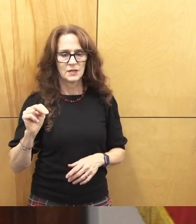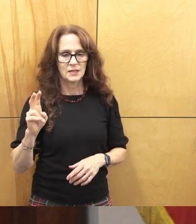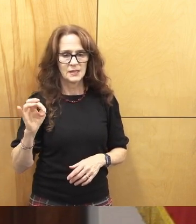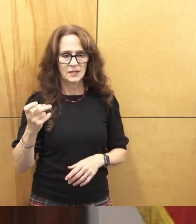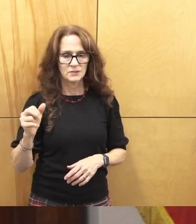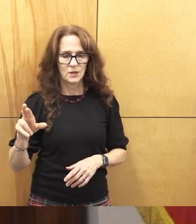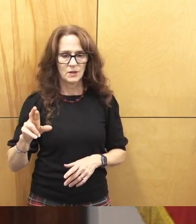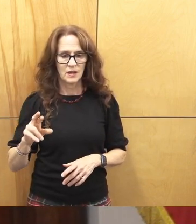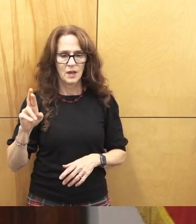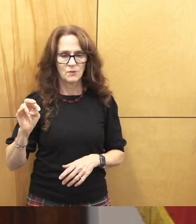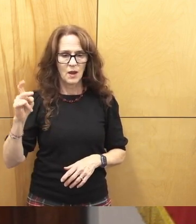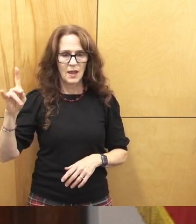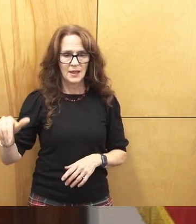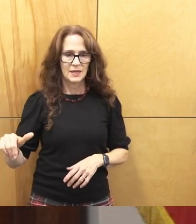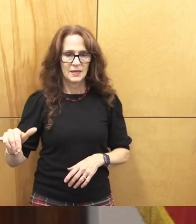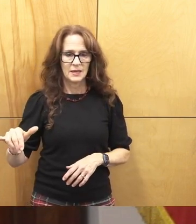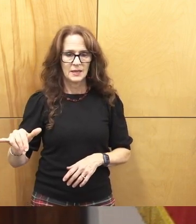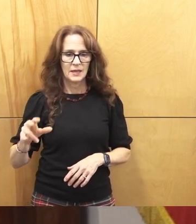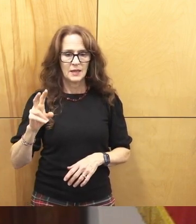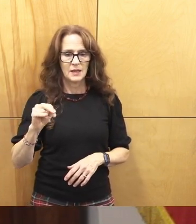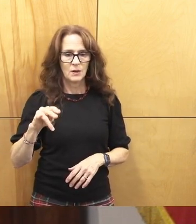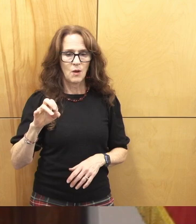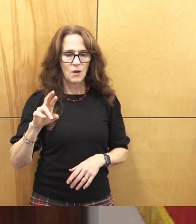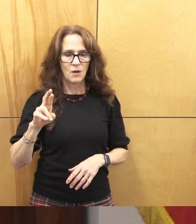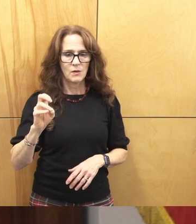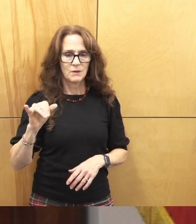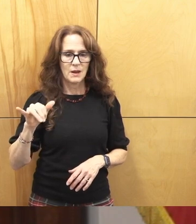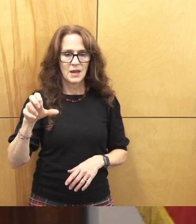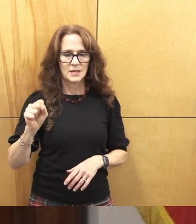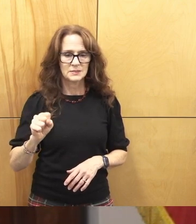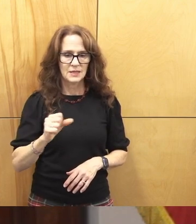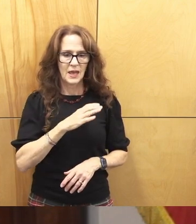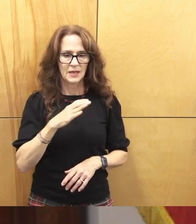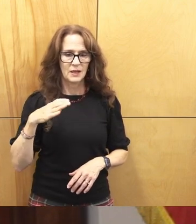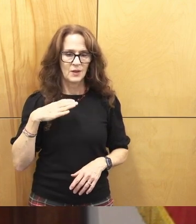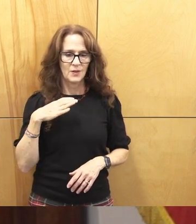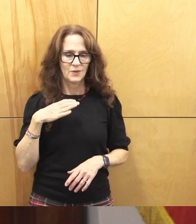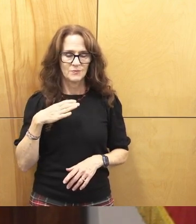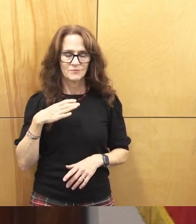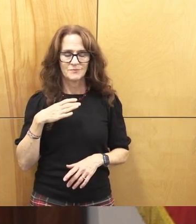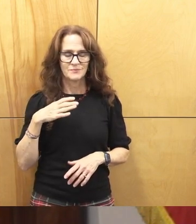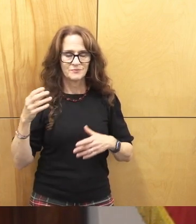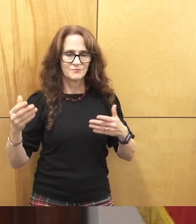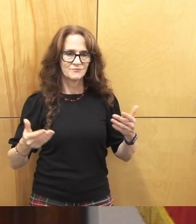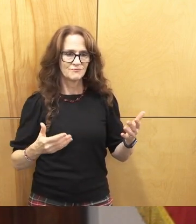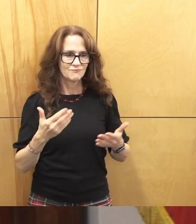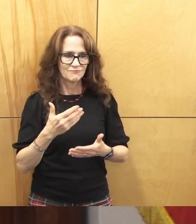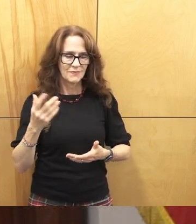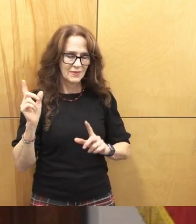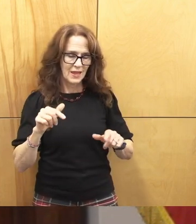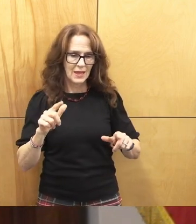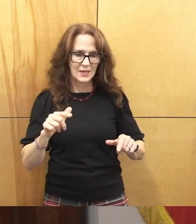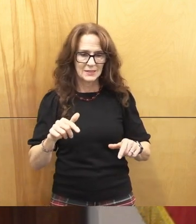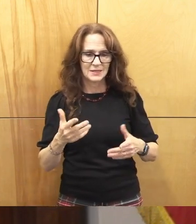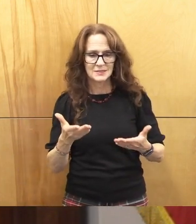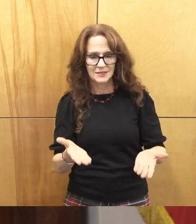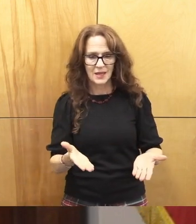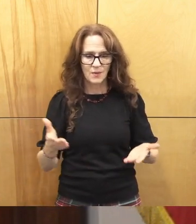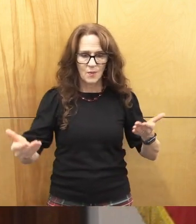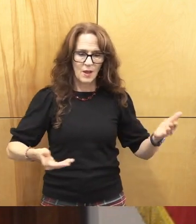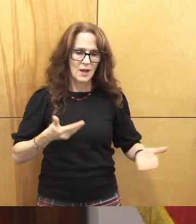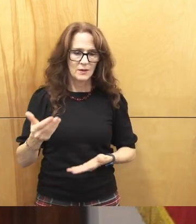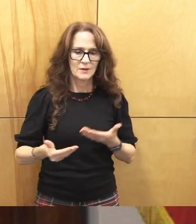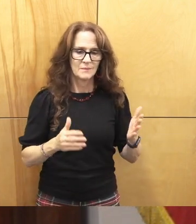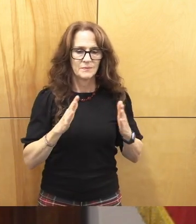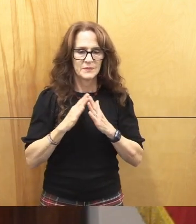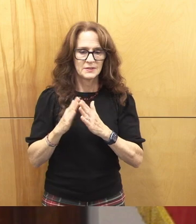who is now at Riley, and Nicole Reyes, who is now at Cleveland. And so they were there in attendance to be welcomed by